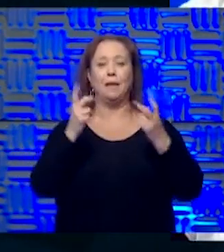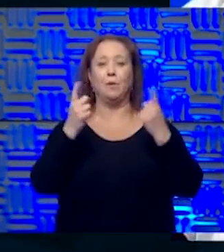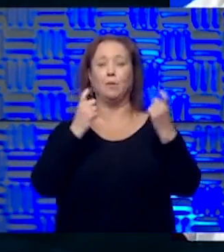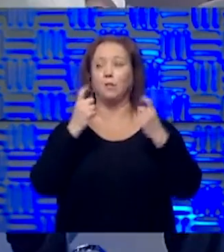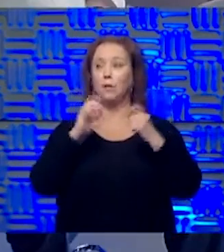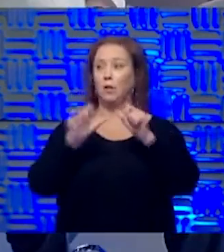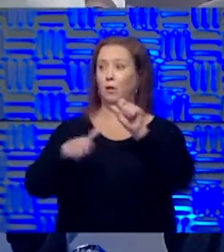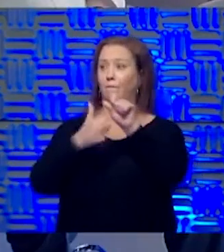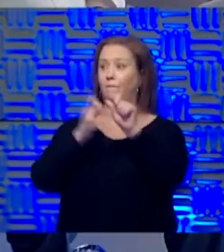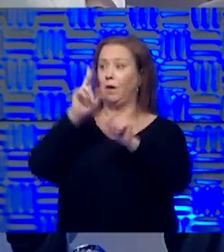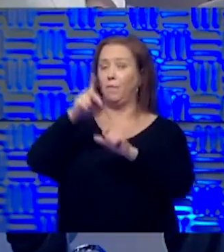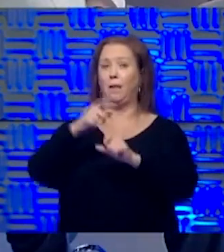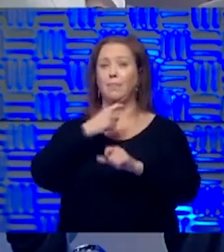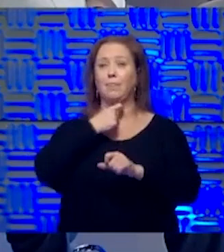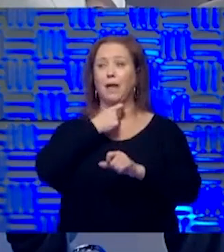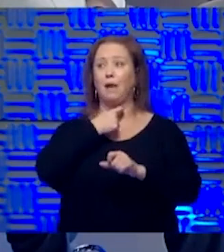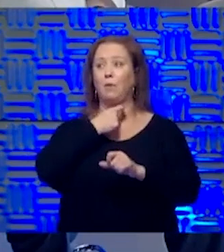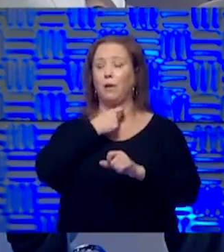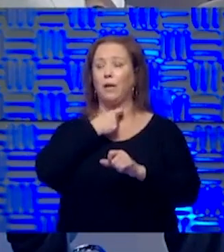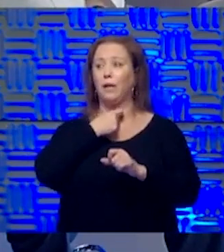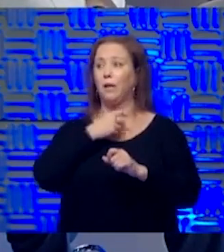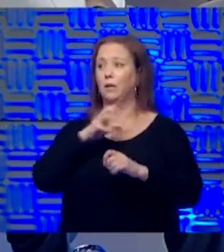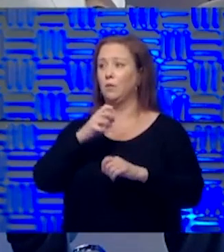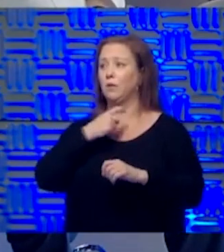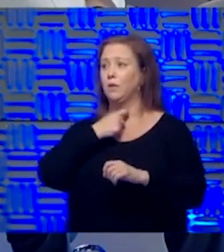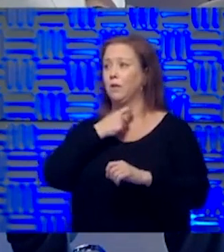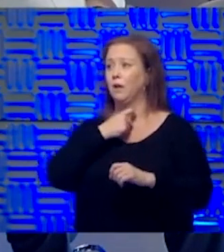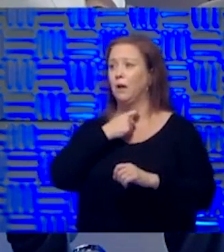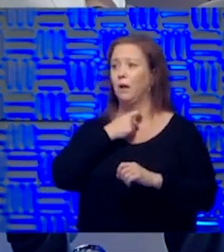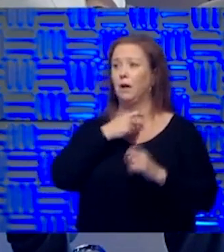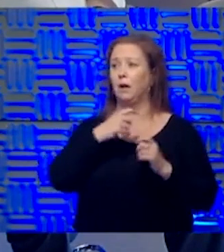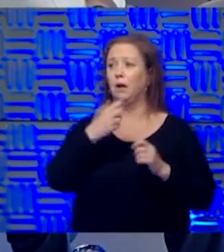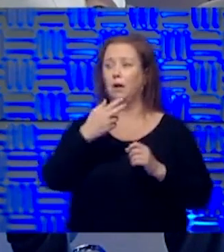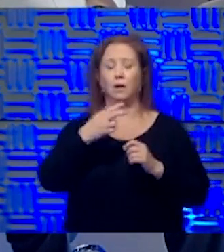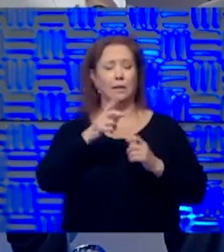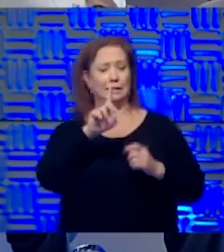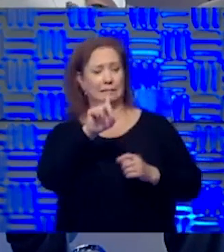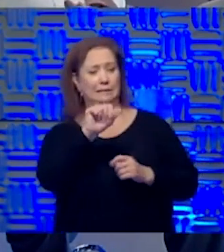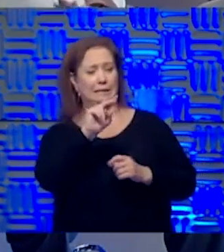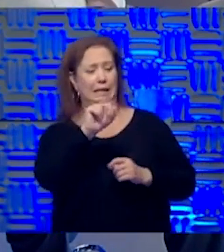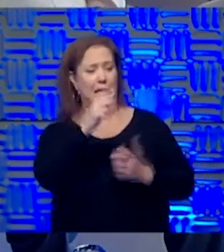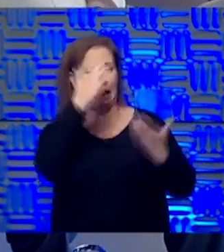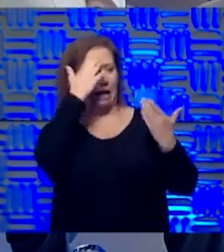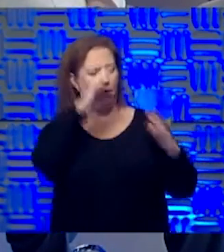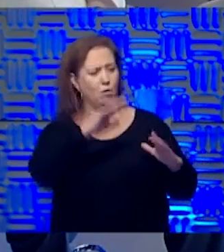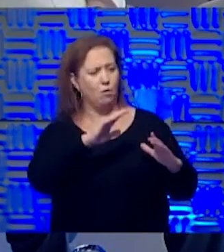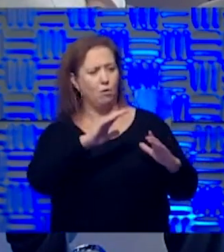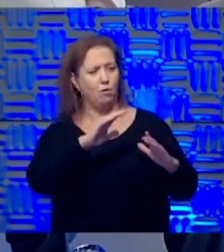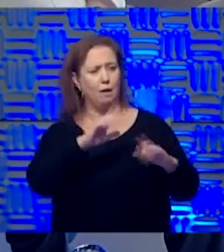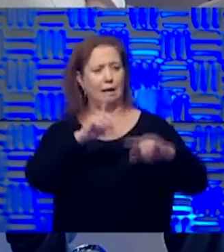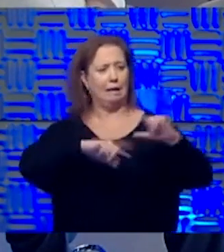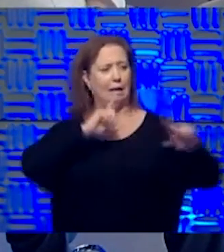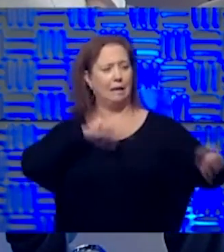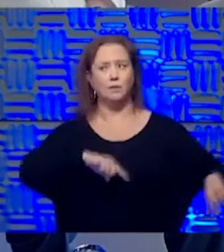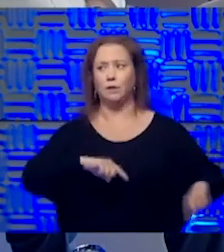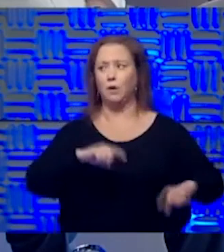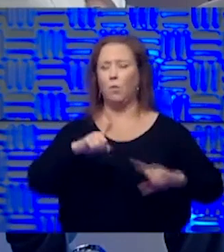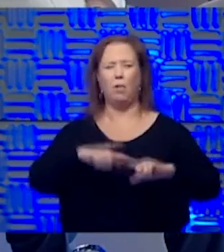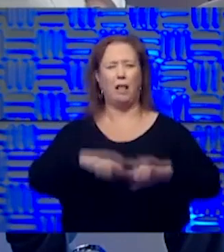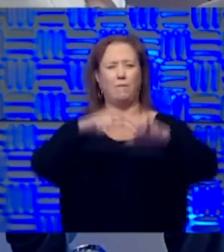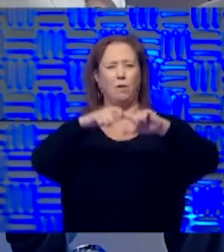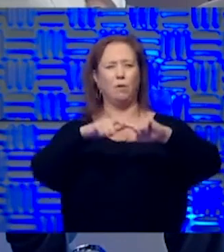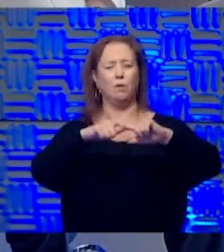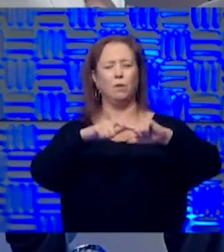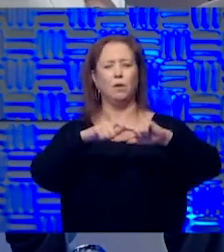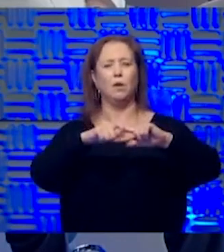did you want to follow up on the thyroid? Are they at higher risk? Thyroid Hashimoto's is, Dana, I don't know if you know that question. Do you? All right, we'll have to get back to that.